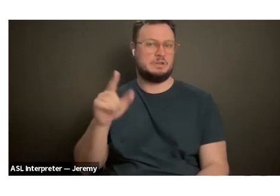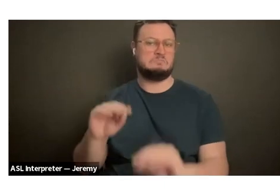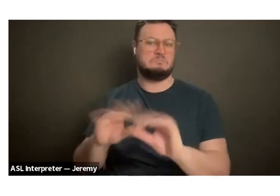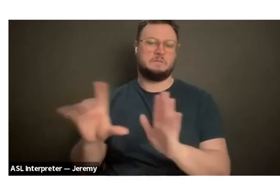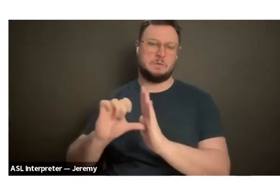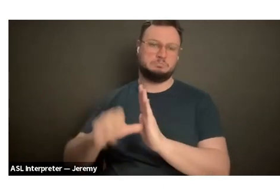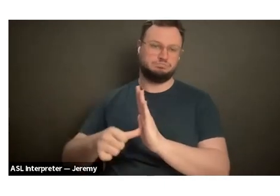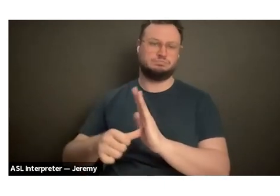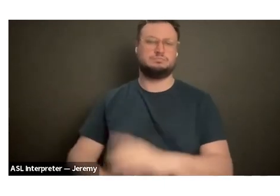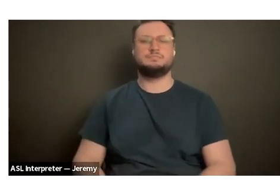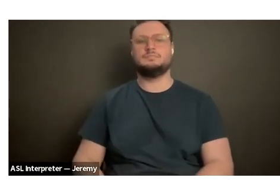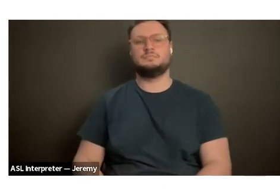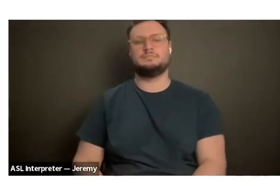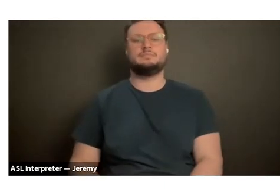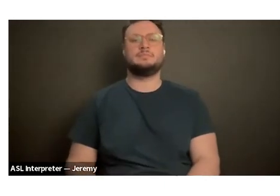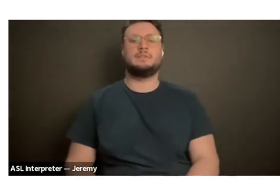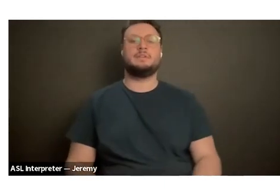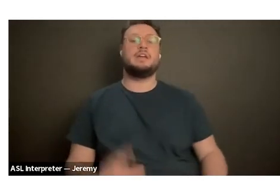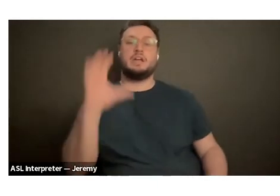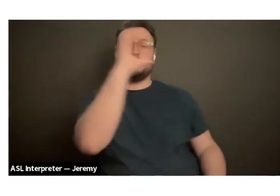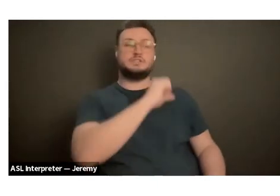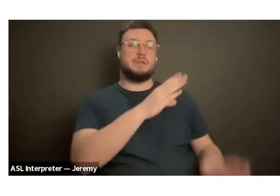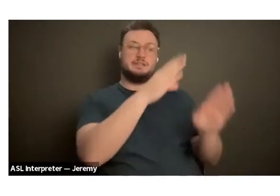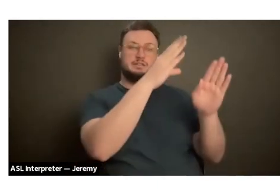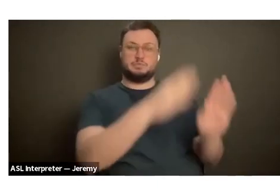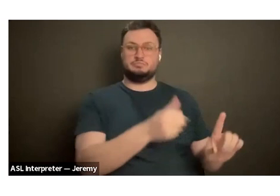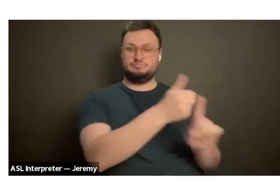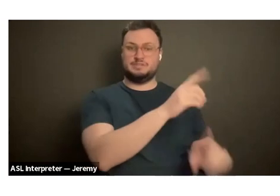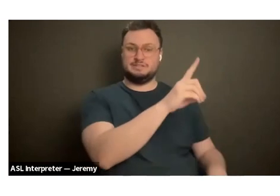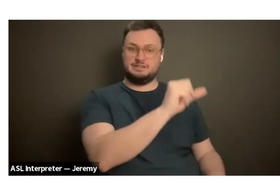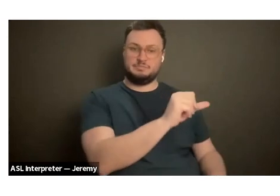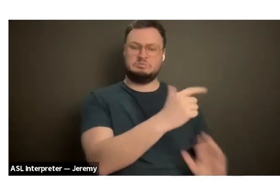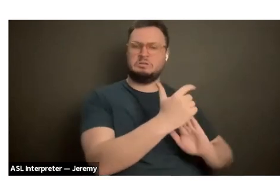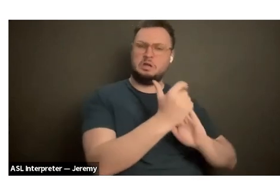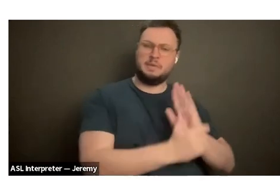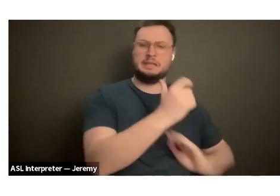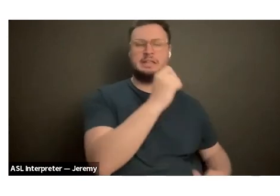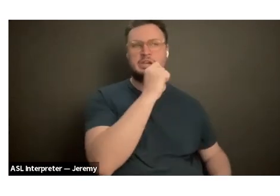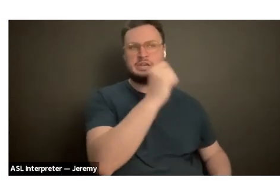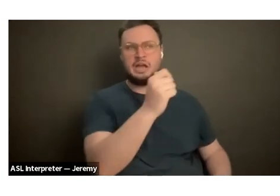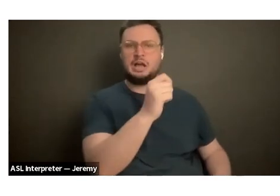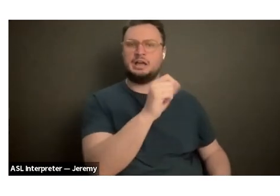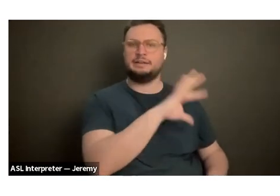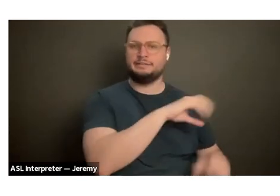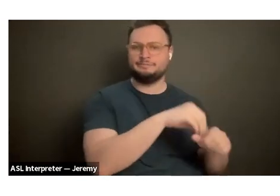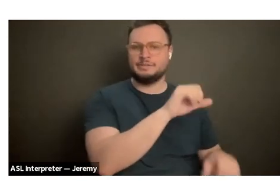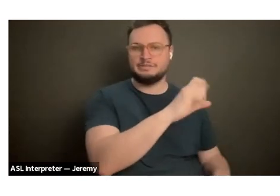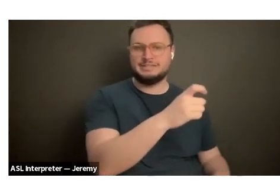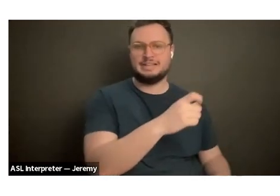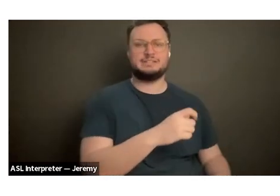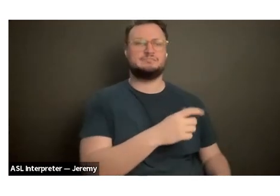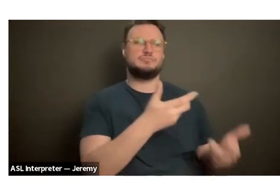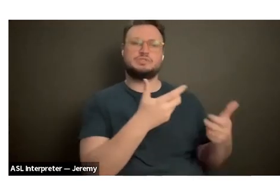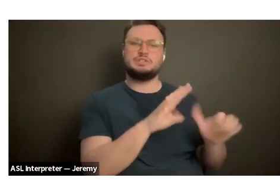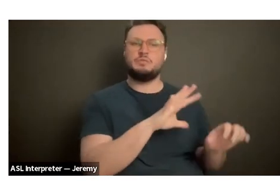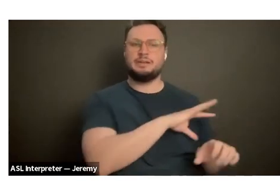a disabled person is non-sexual or undesirable in any able-bodied or non-disabled